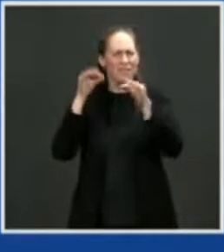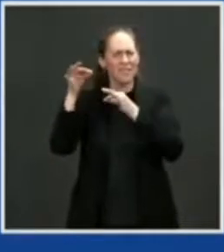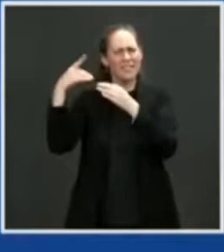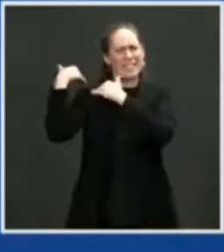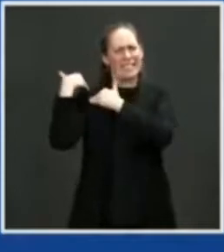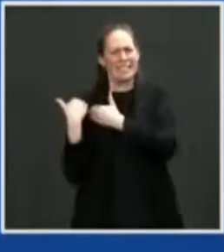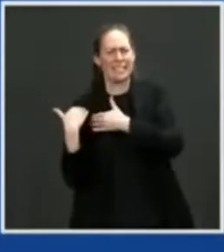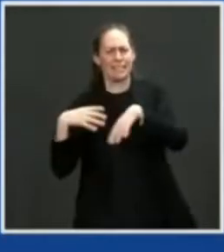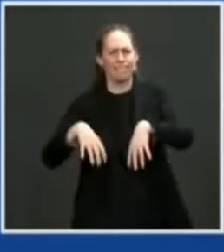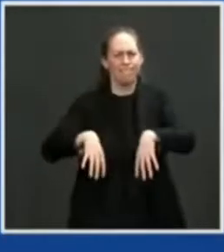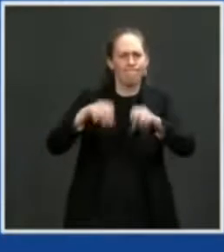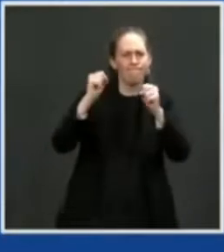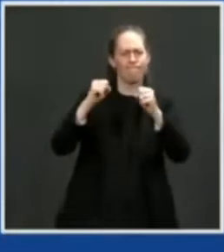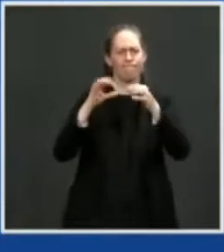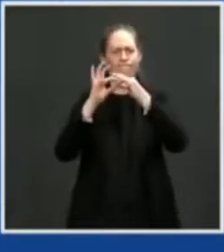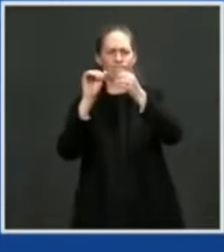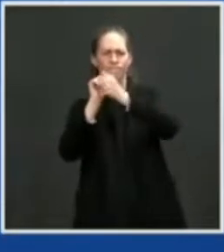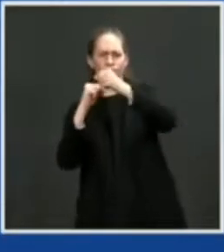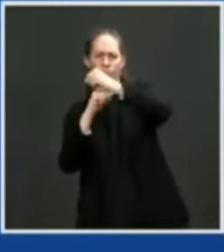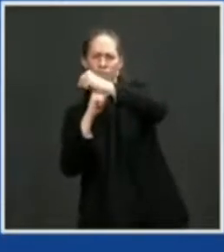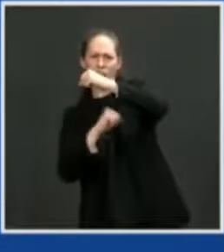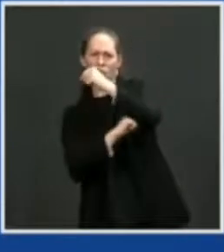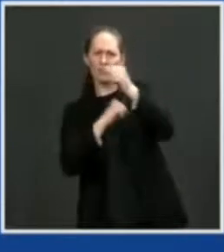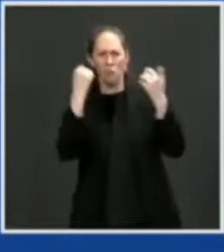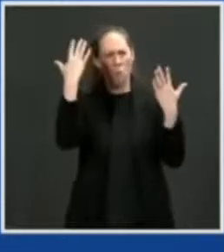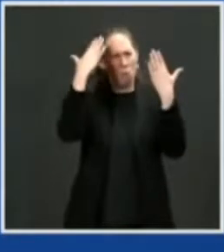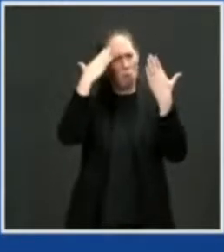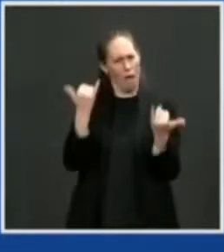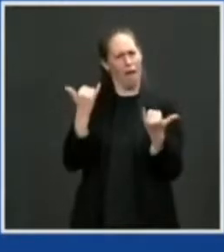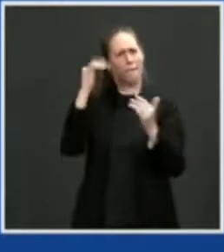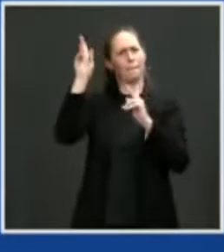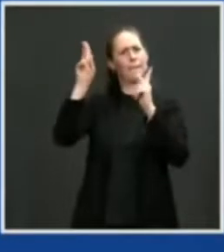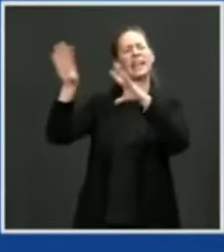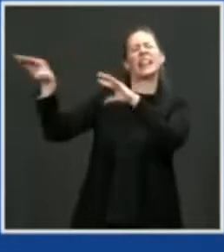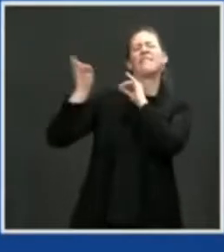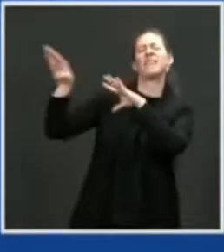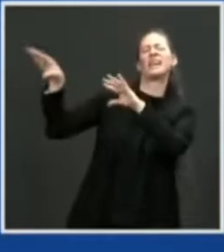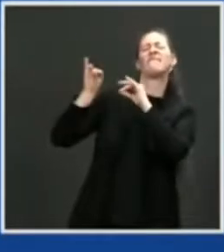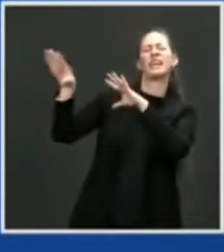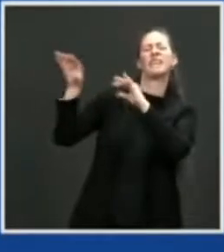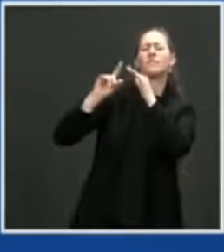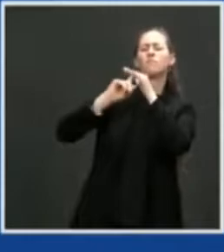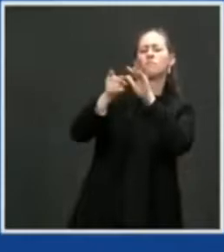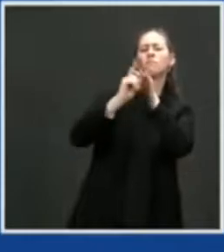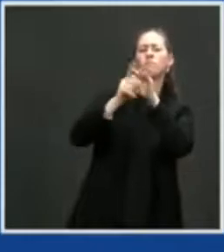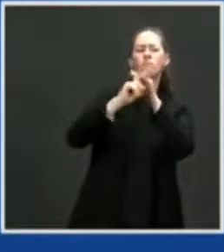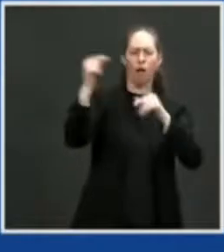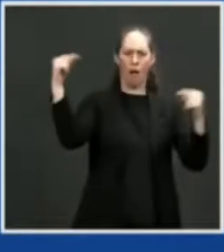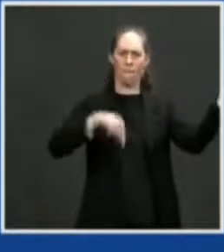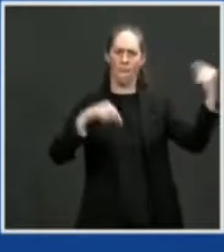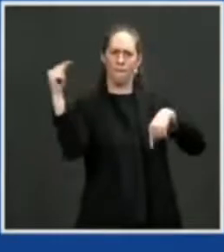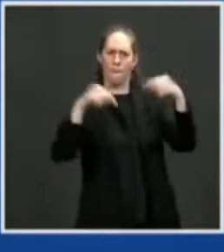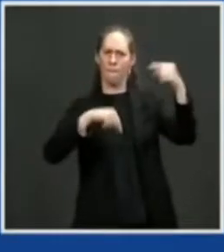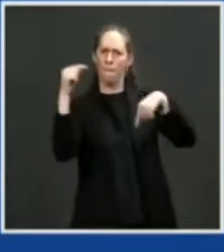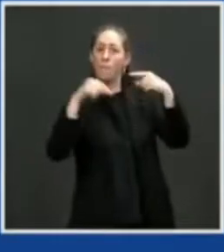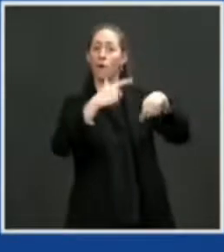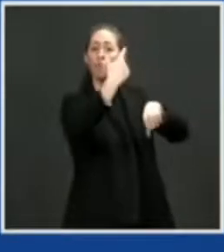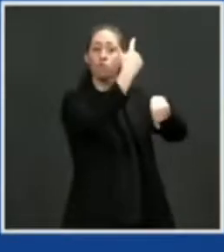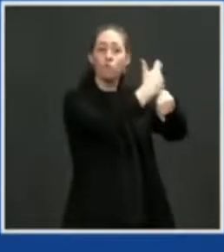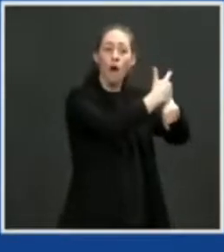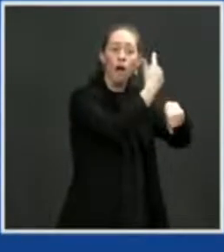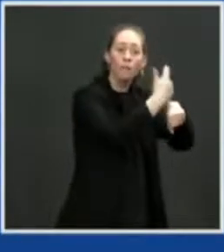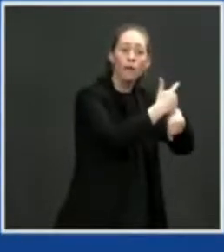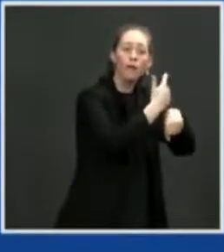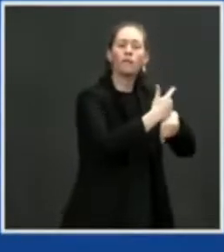why Kamala Harris. people leave Honduras, Guatemala, and El Salvador in the first place. Because they It's because suck. of earthquakes,